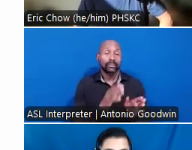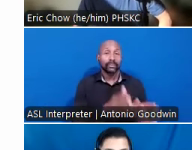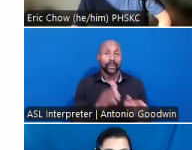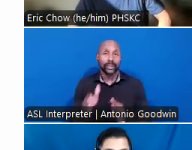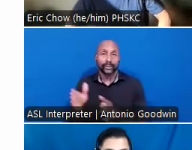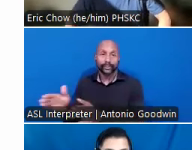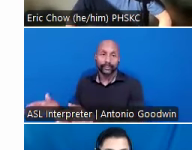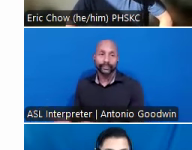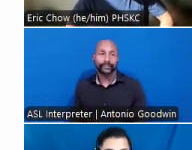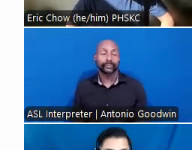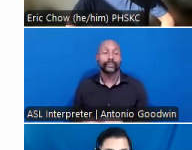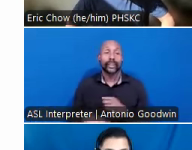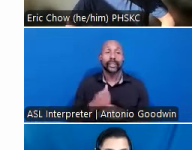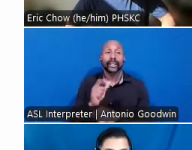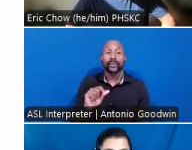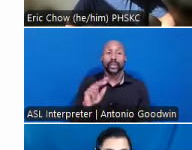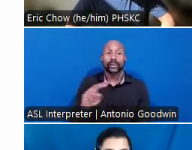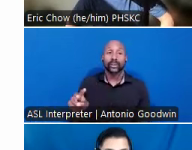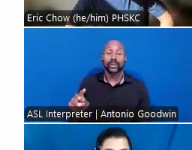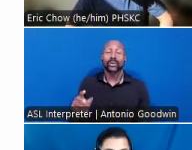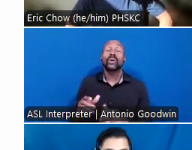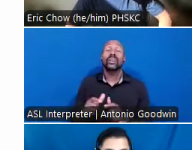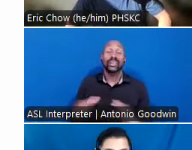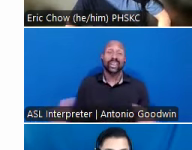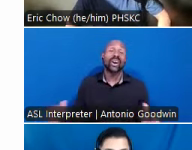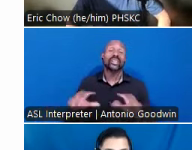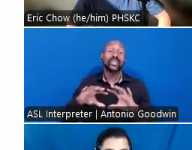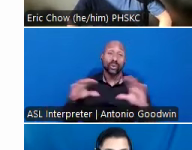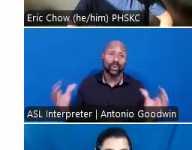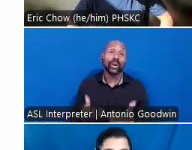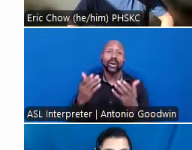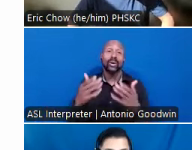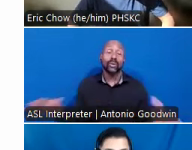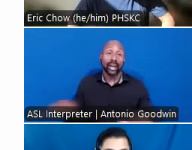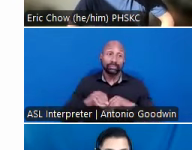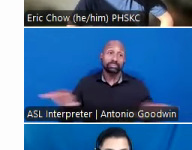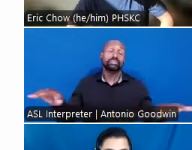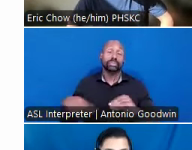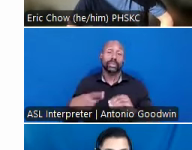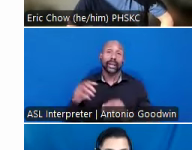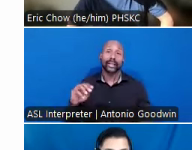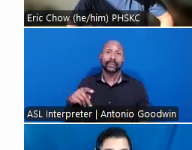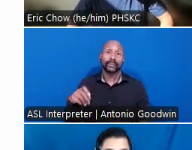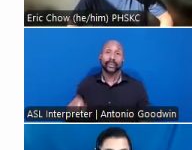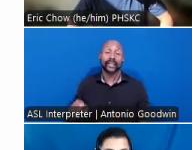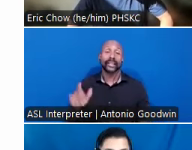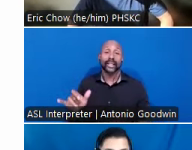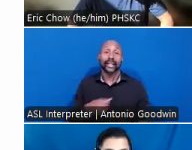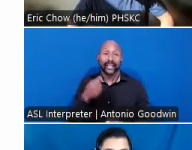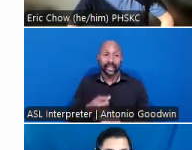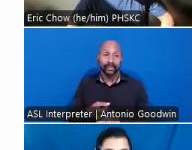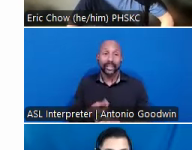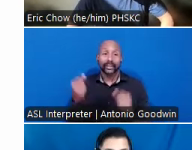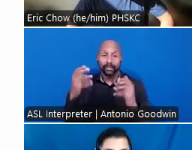a large global outbreak of Mpox that occurred that affected many countries outside of Africa, where Mpox